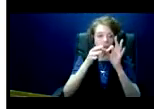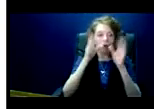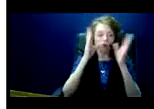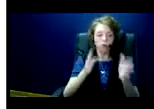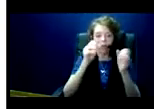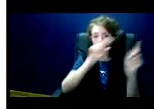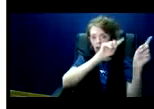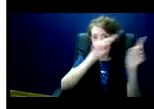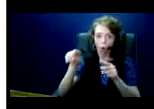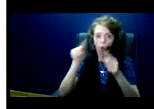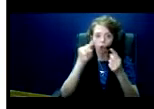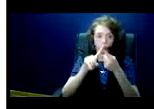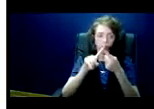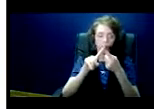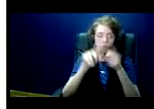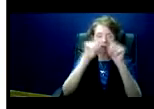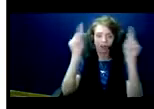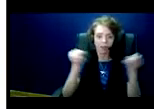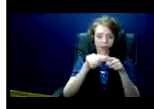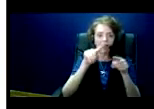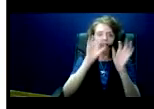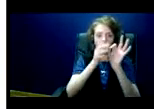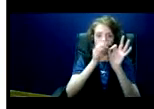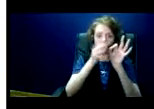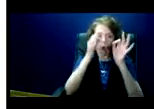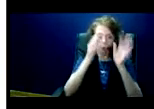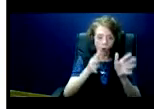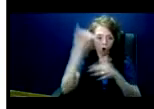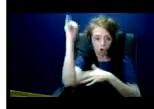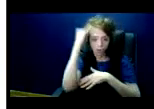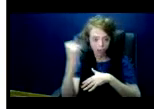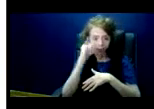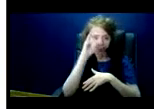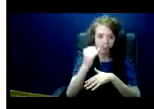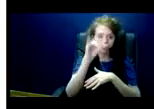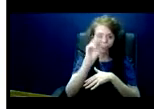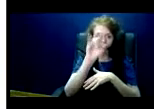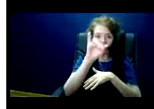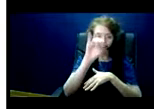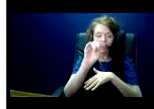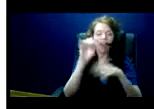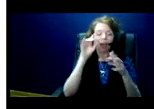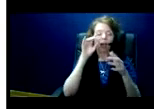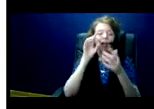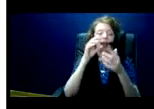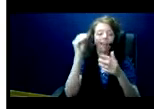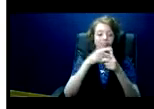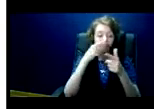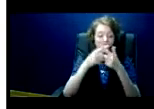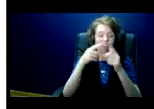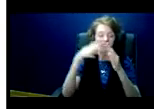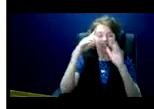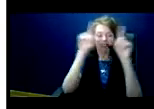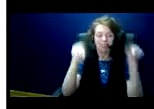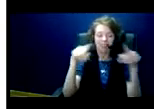to Interpreter, Jennie, and point your cursor at the top right of the video. You'll see